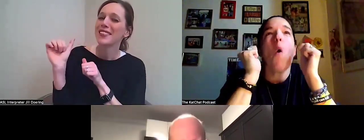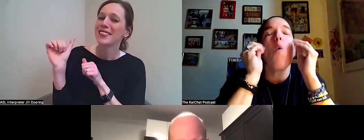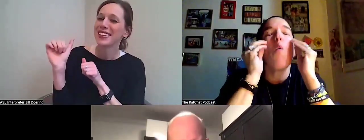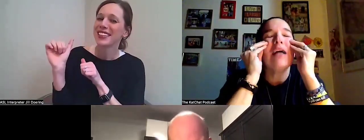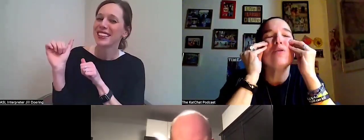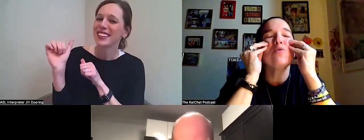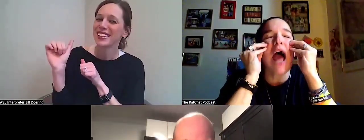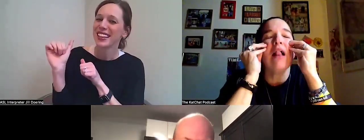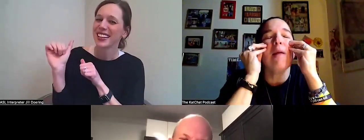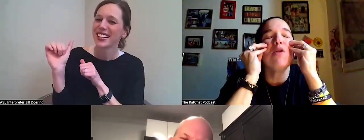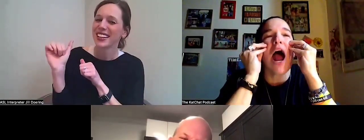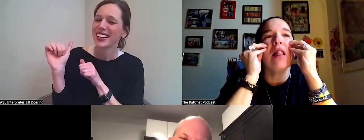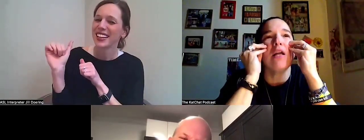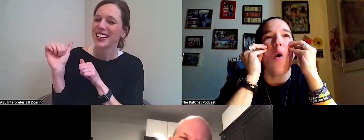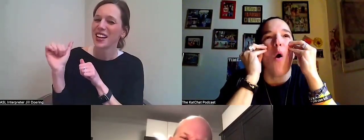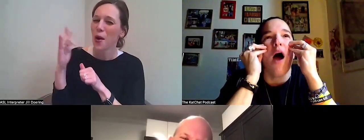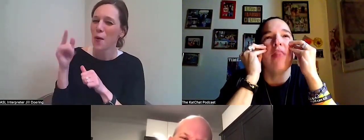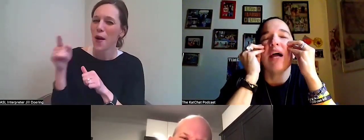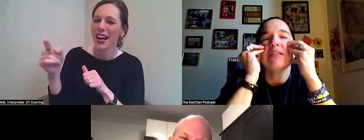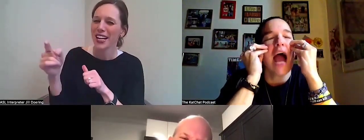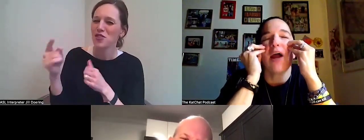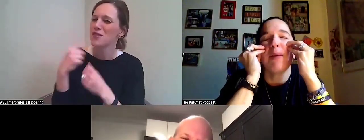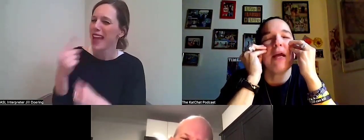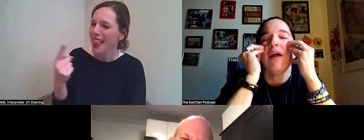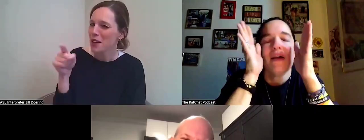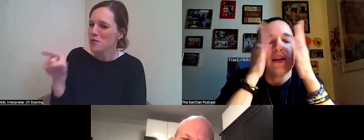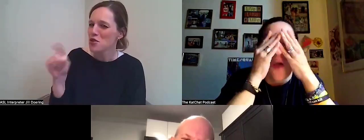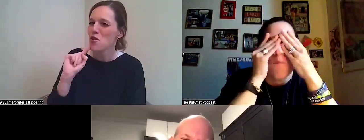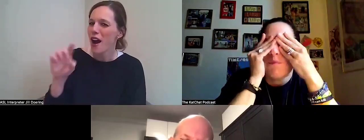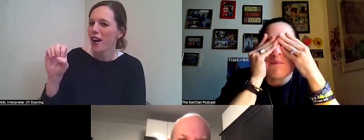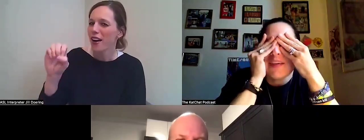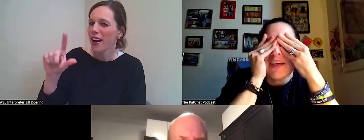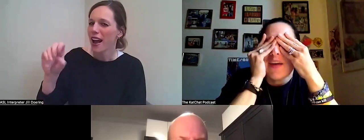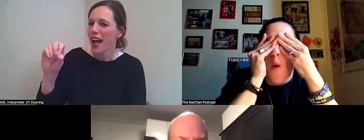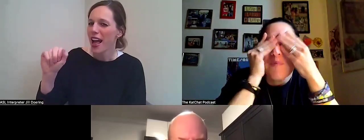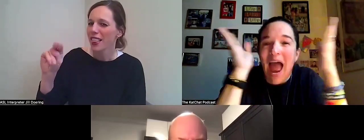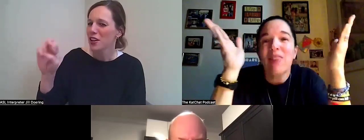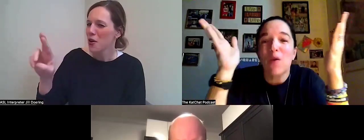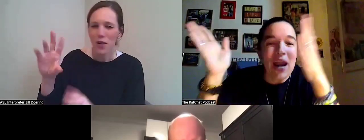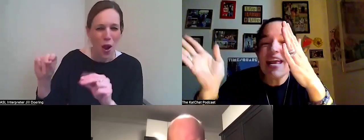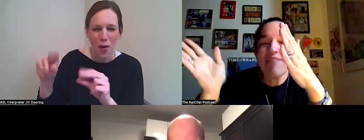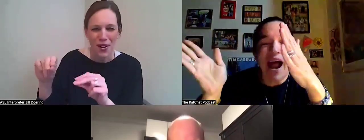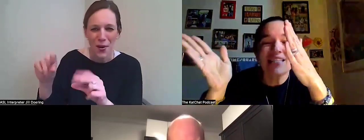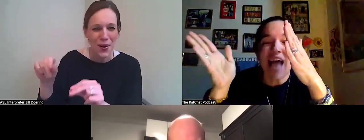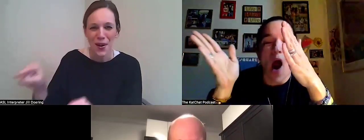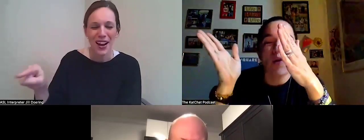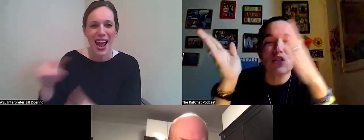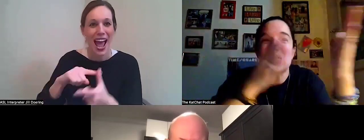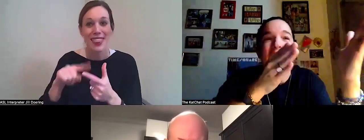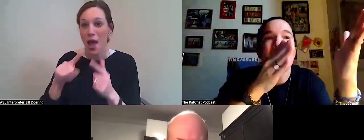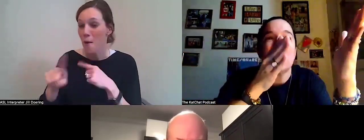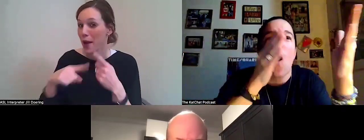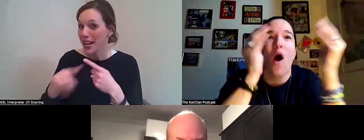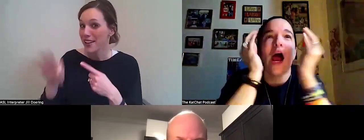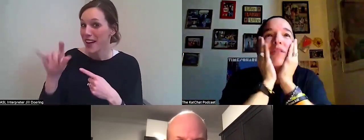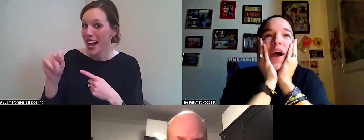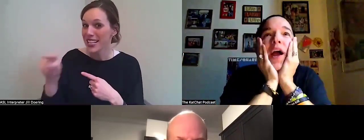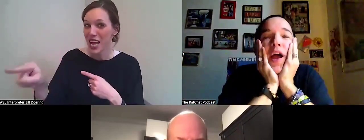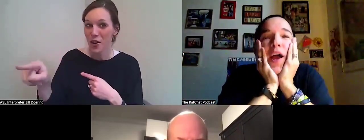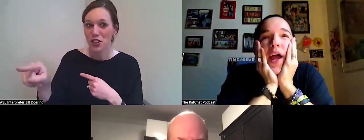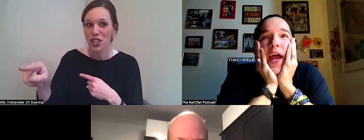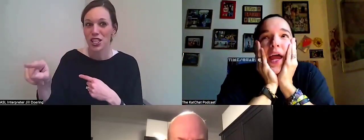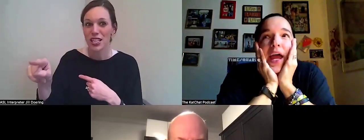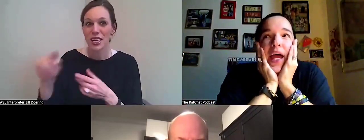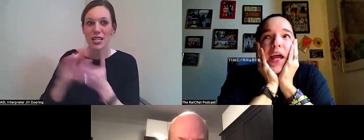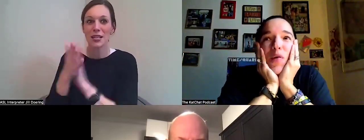like, why did you tell him you're Eleanor? That's not gonna be, no, no. And then when he found out she's Eleanor, I was